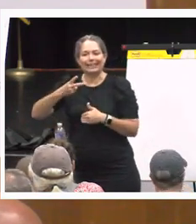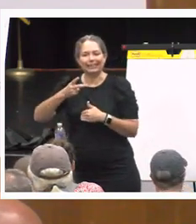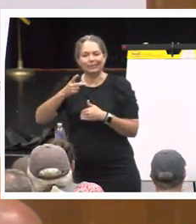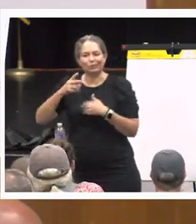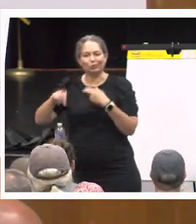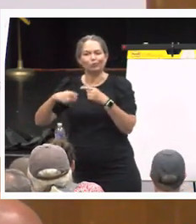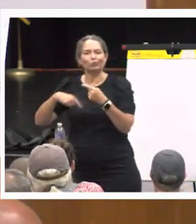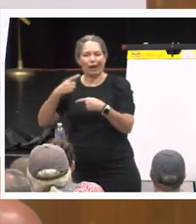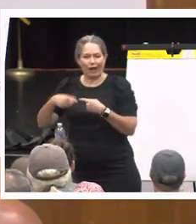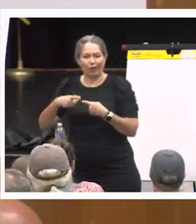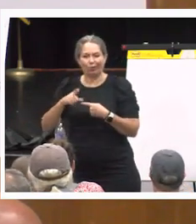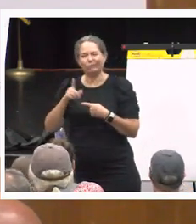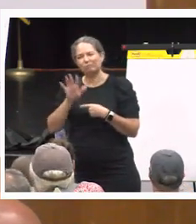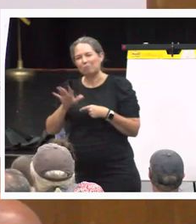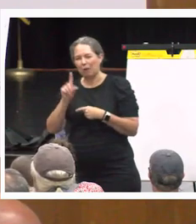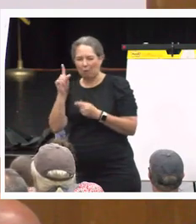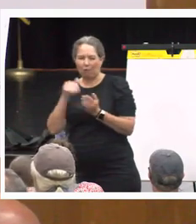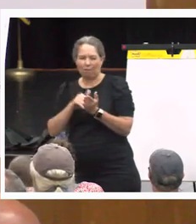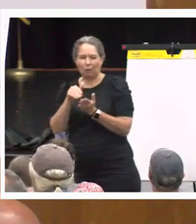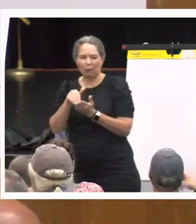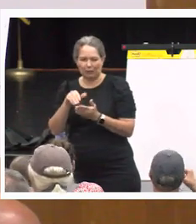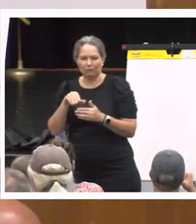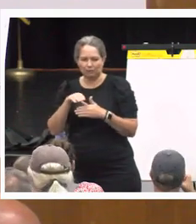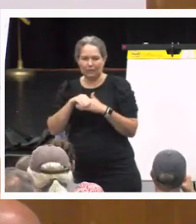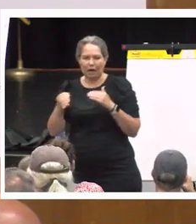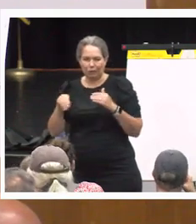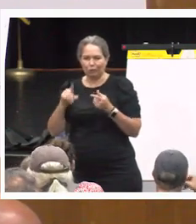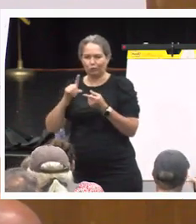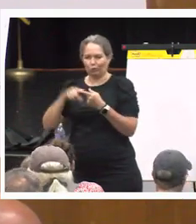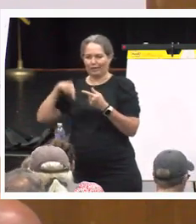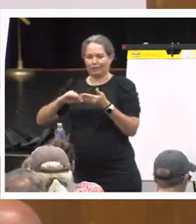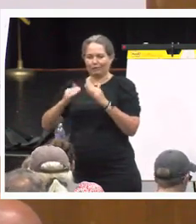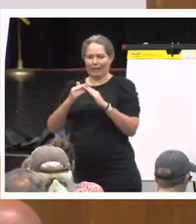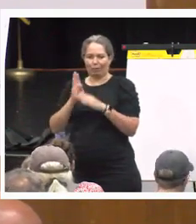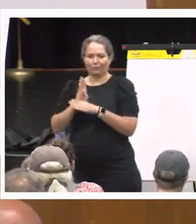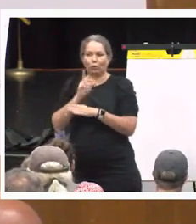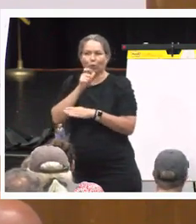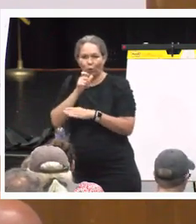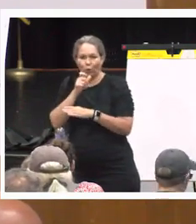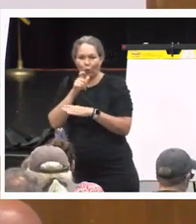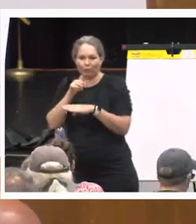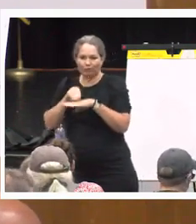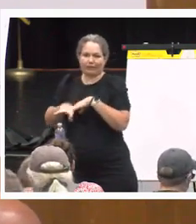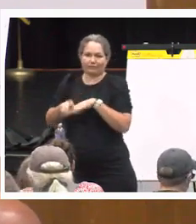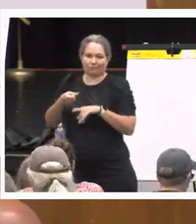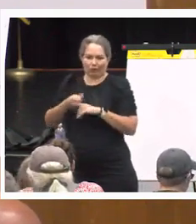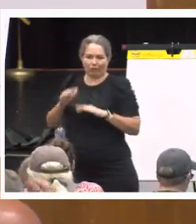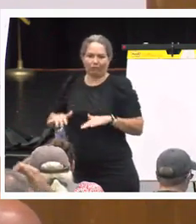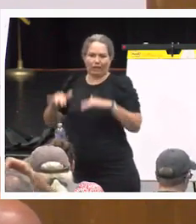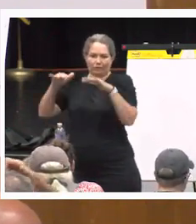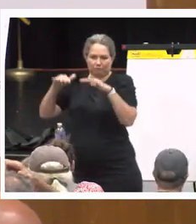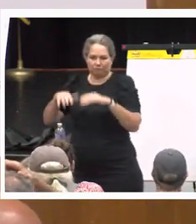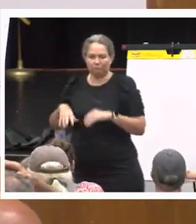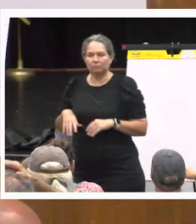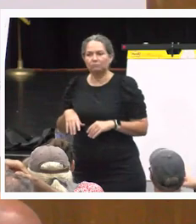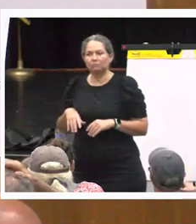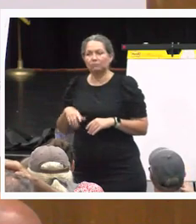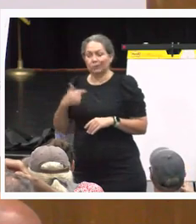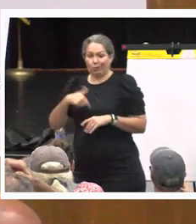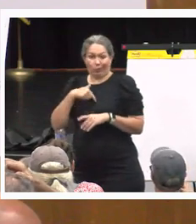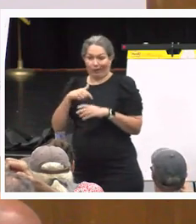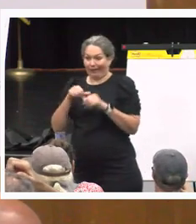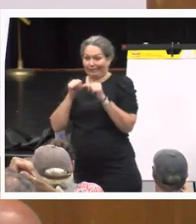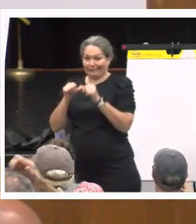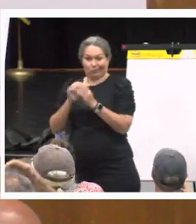around $1 million to the downtown businesses who are affected by this flood. And we're continuing